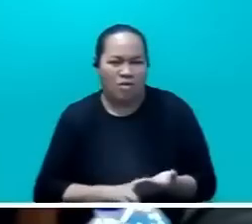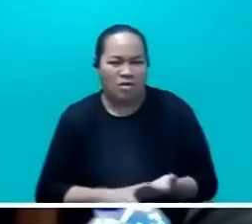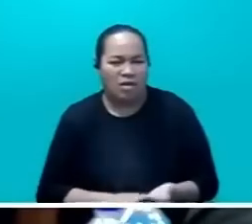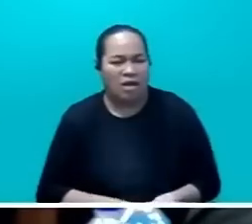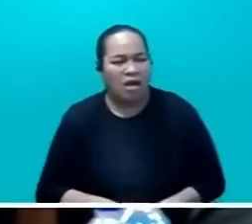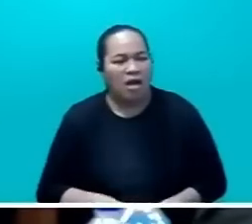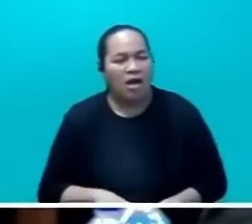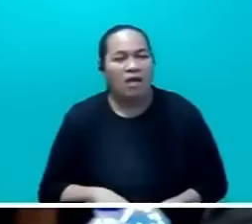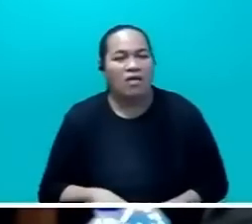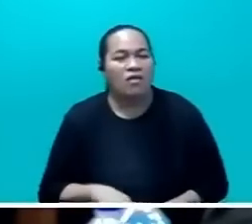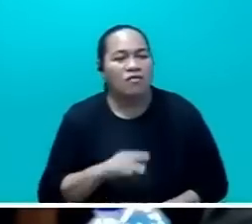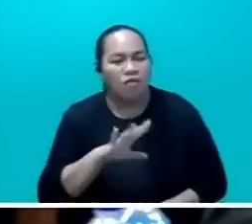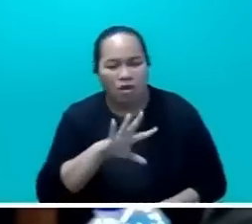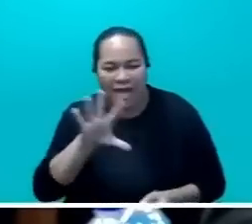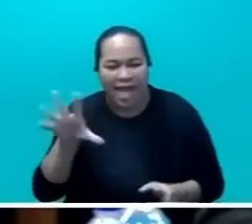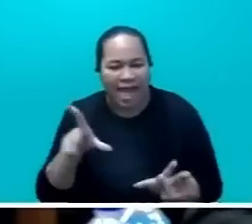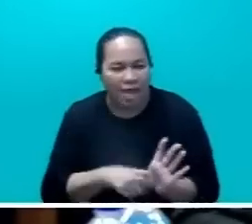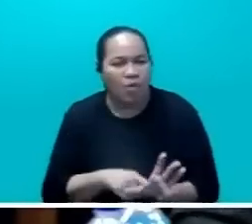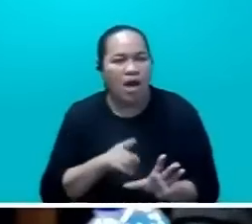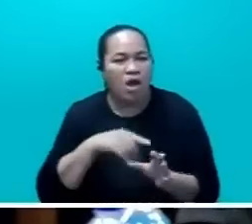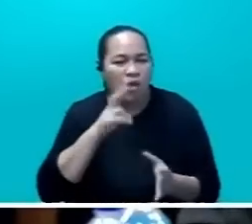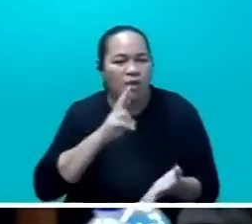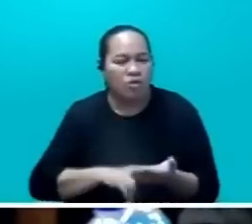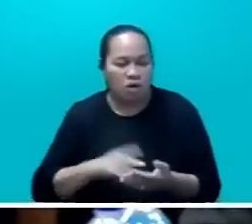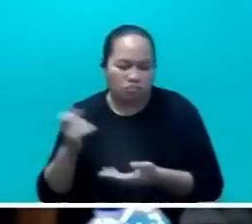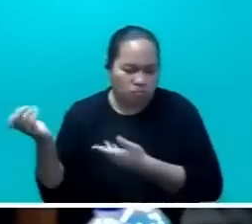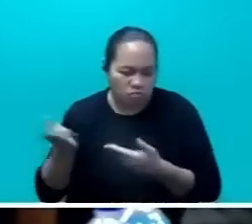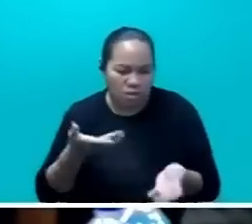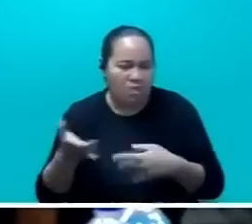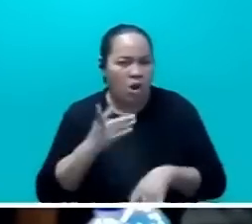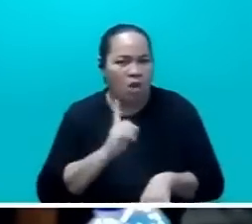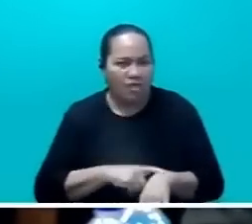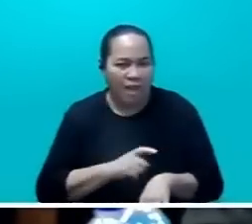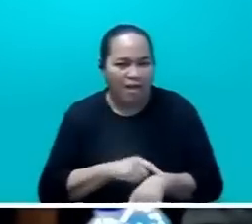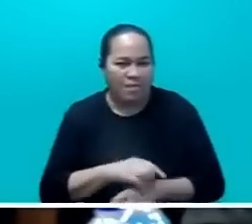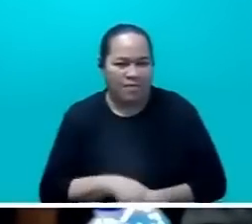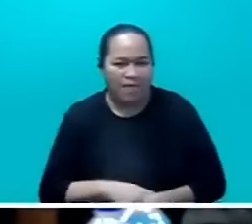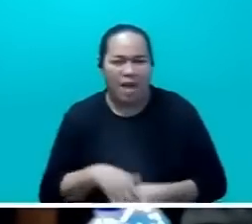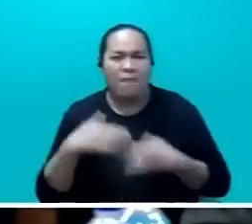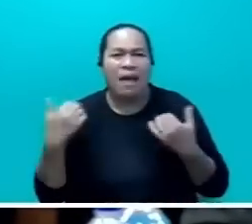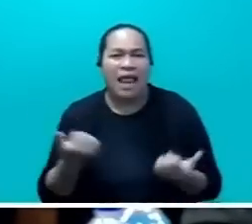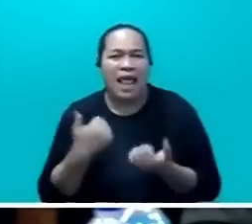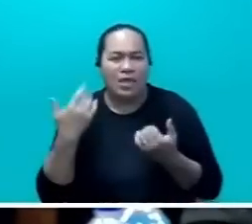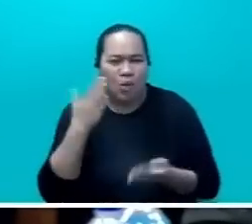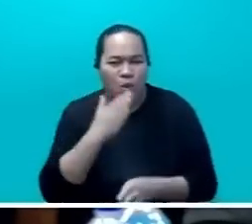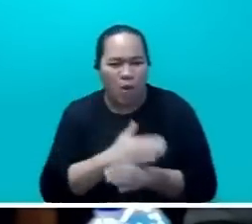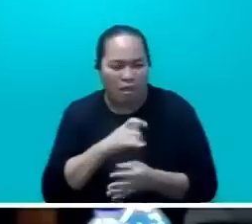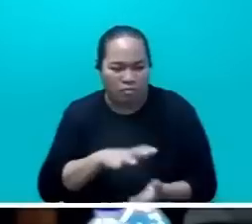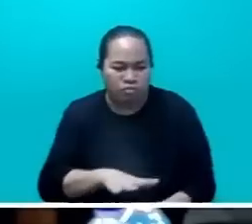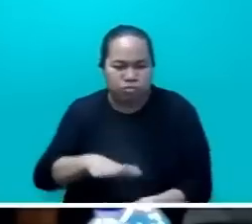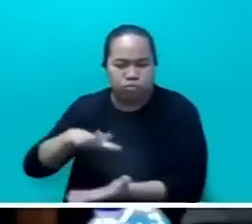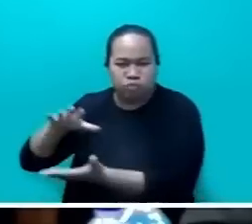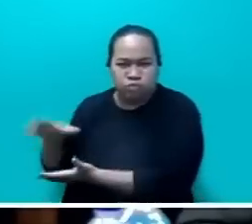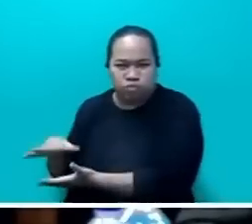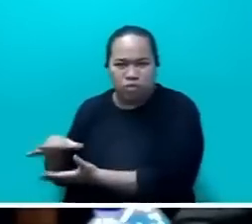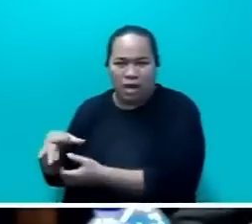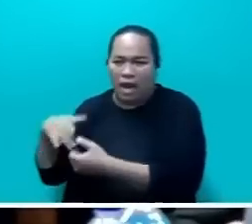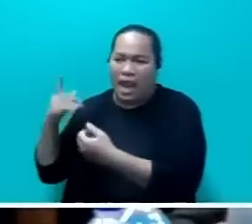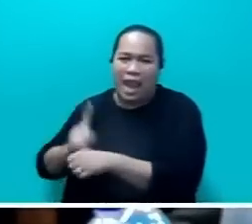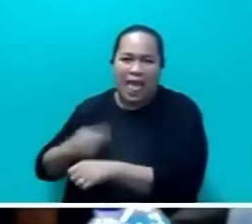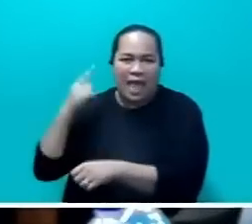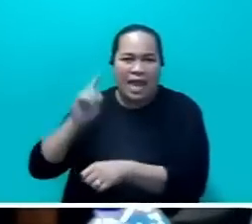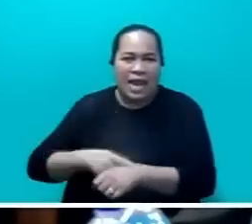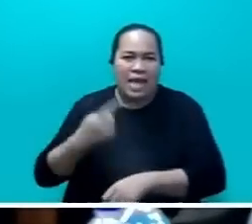getting annual reports on time. And the backlog was just huge. And this is one of the